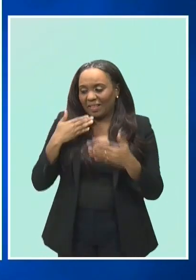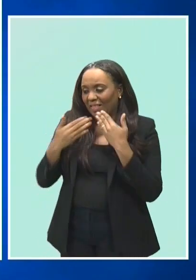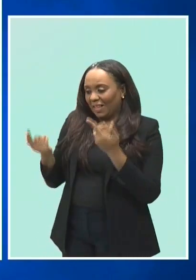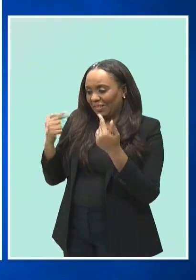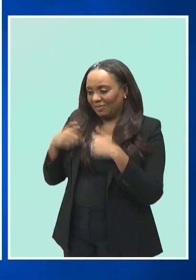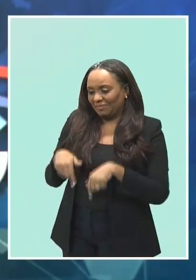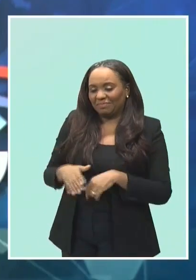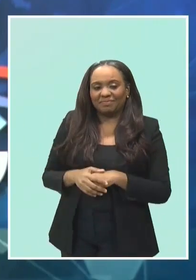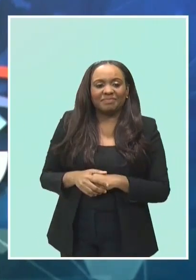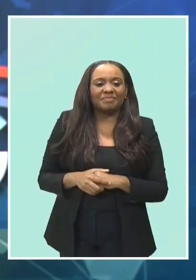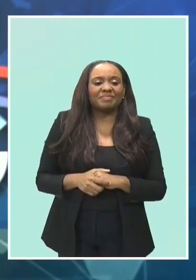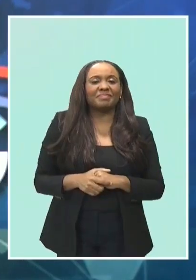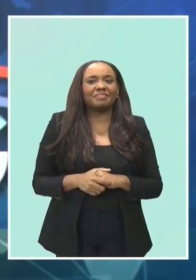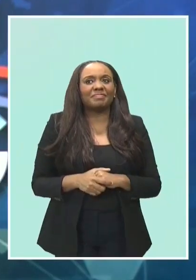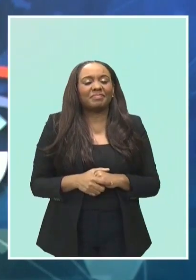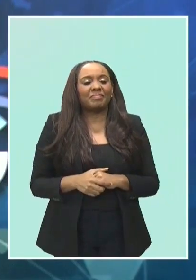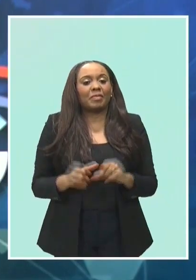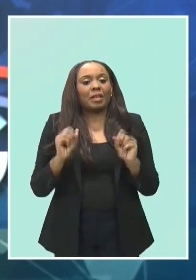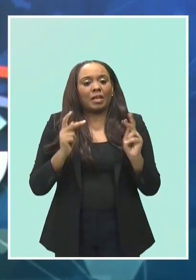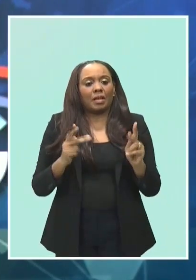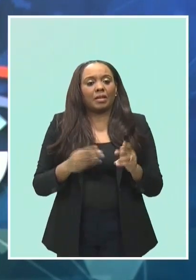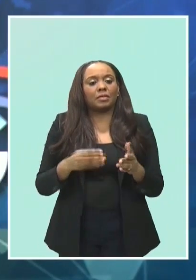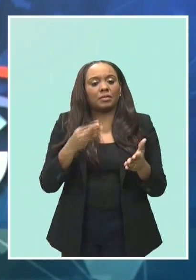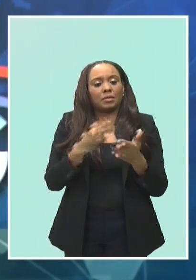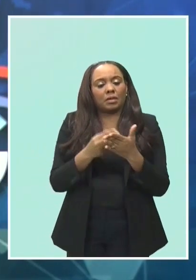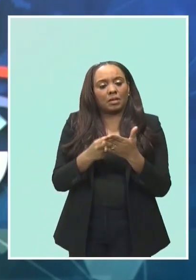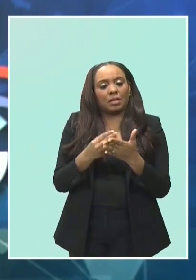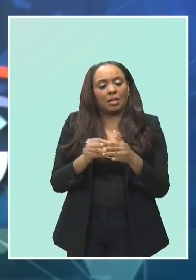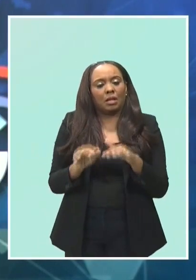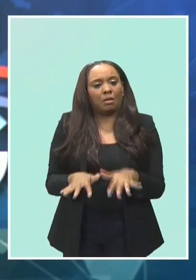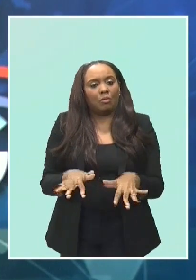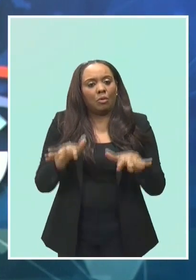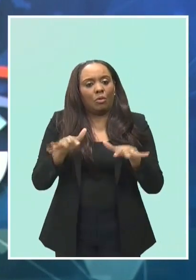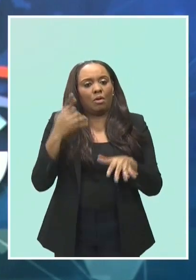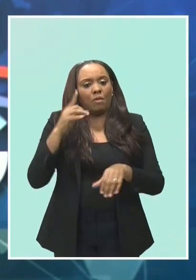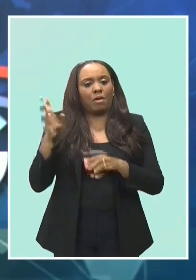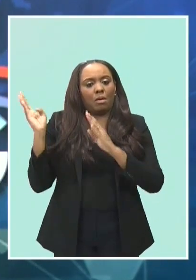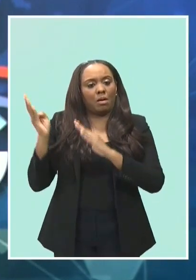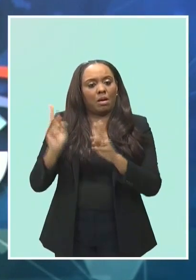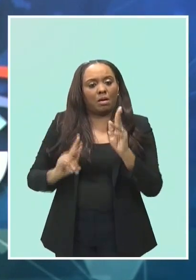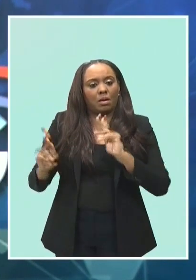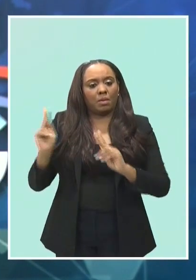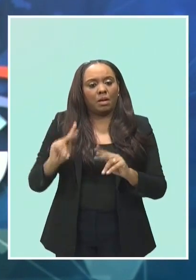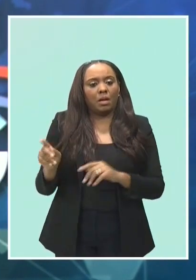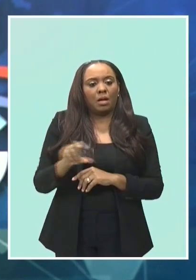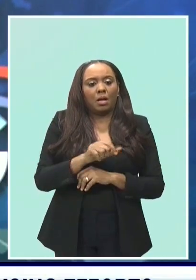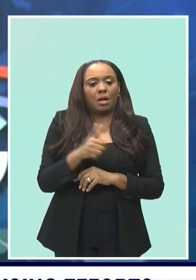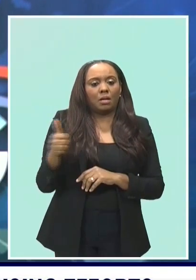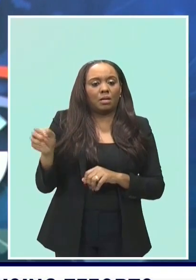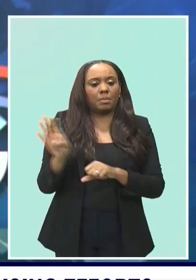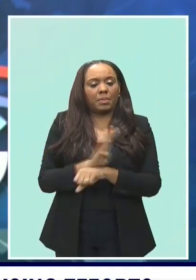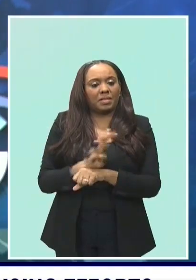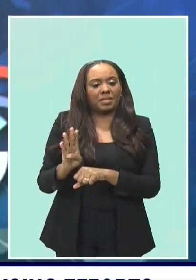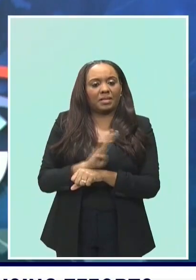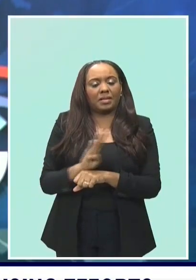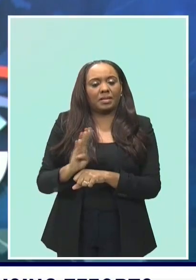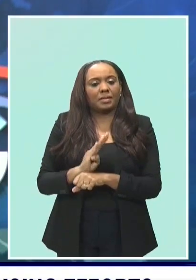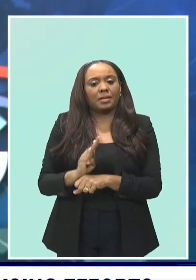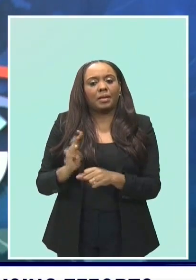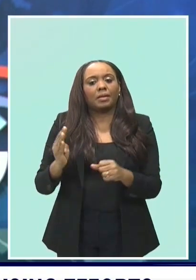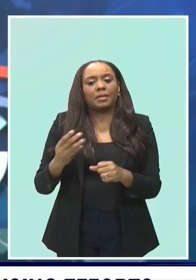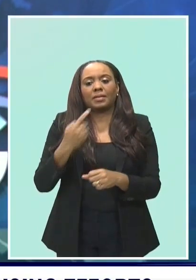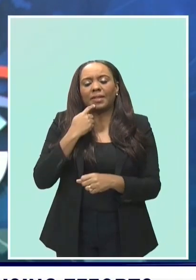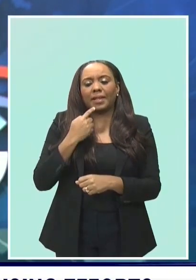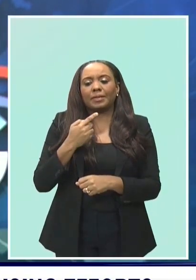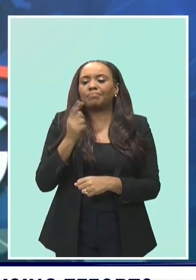pleasure. Wonderful. Okay, as fundraising efforts to support the people of the Bahamas continue, yet another local business has stepped in to play